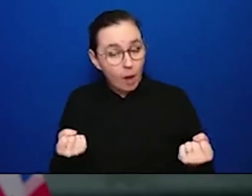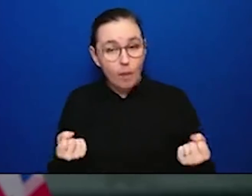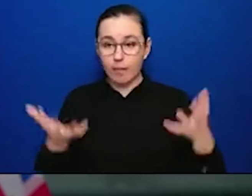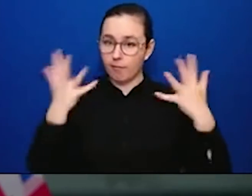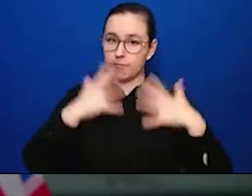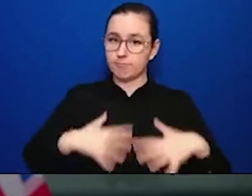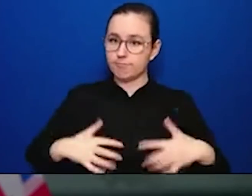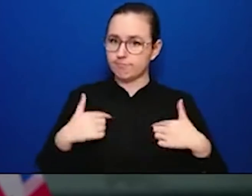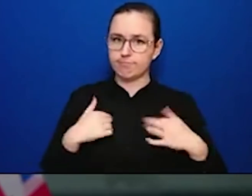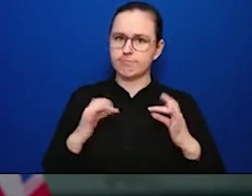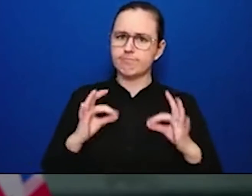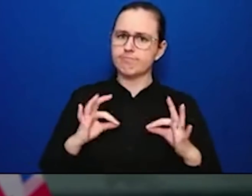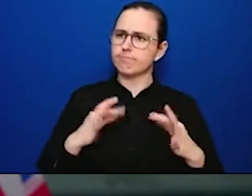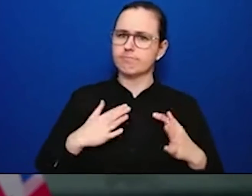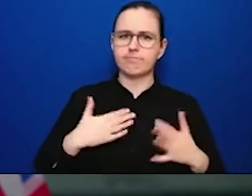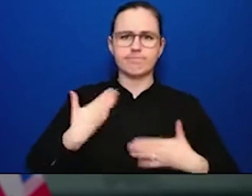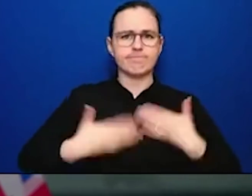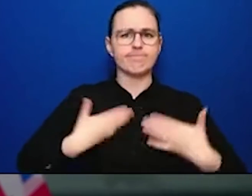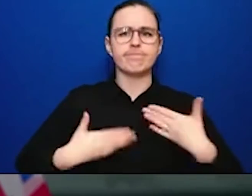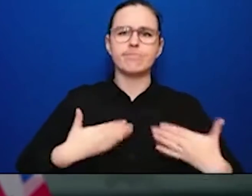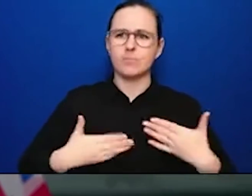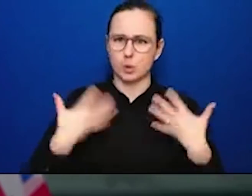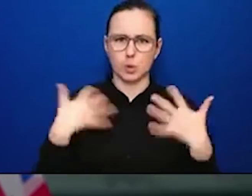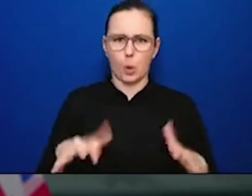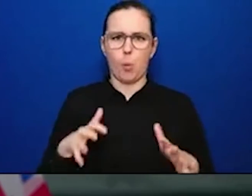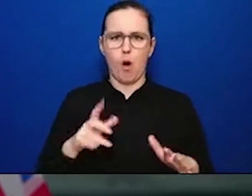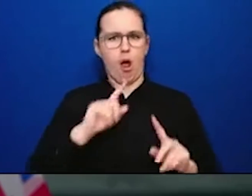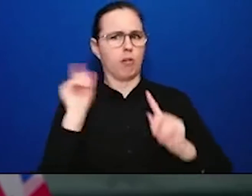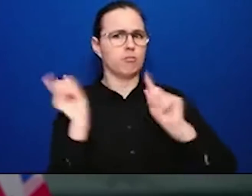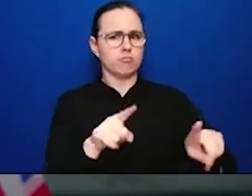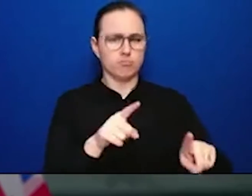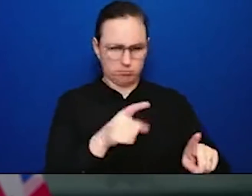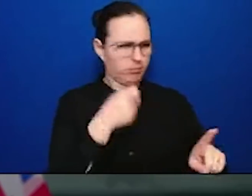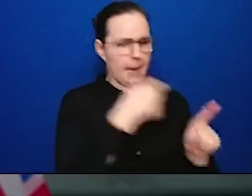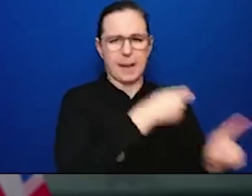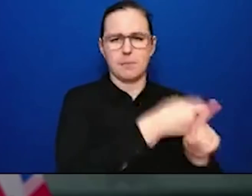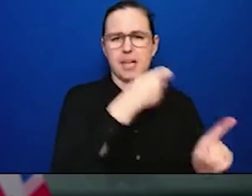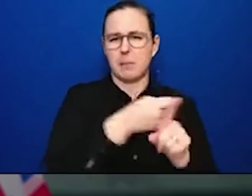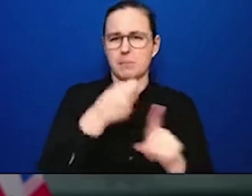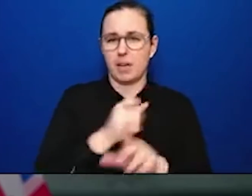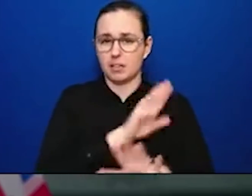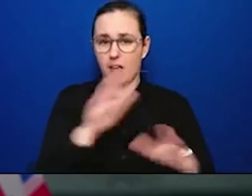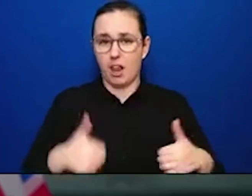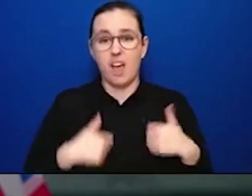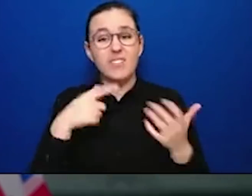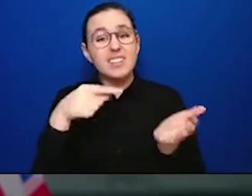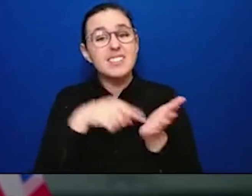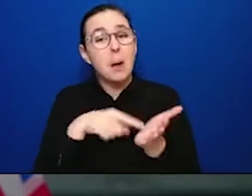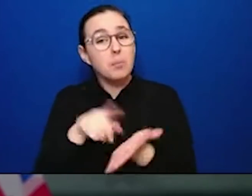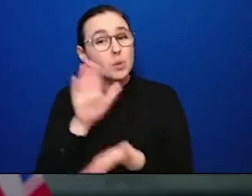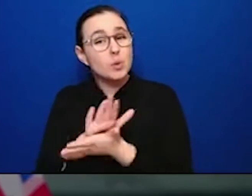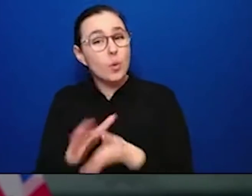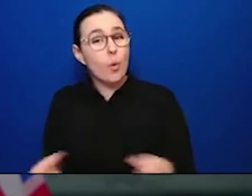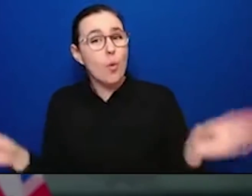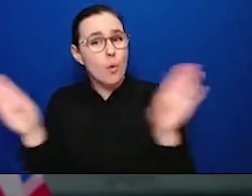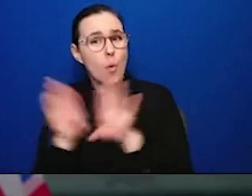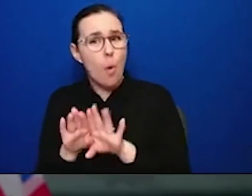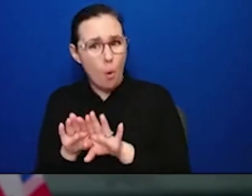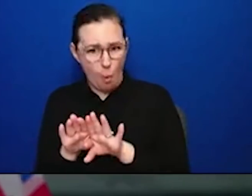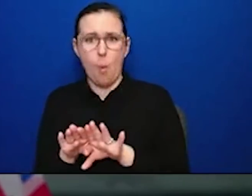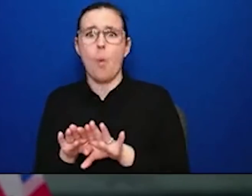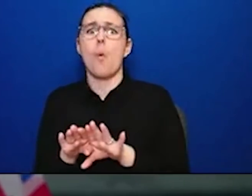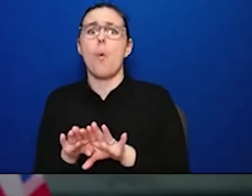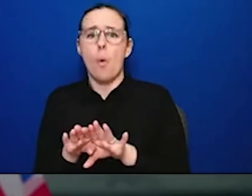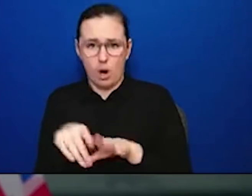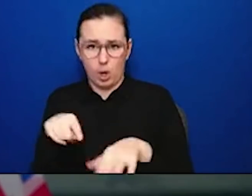schools open in person, for example, and that those can affect children for decades to come. So we have always